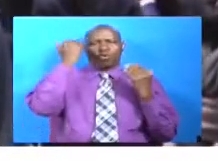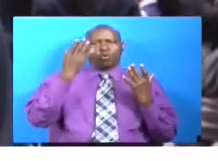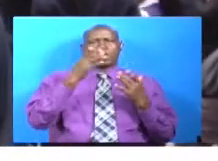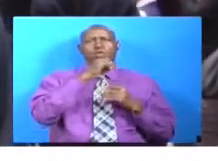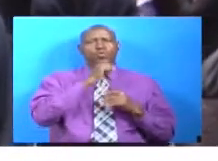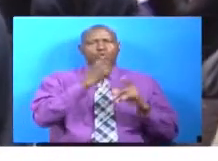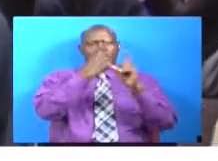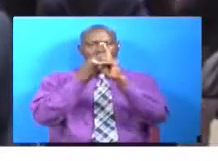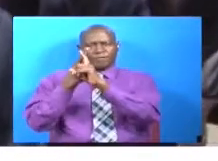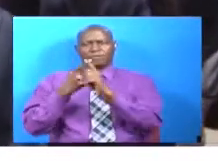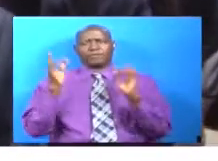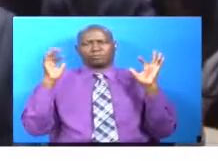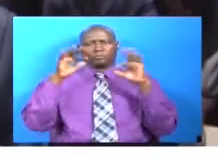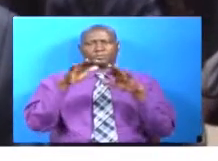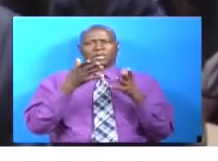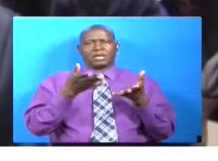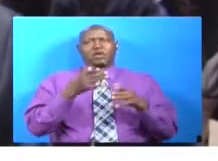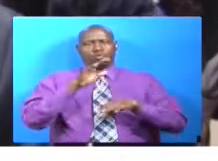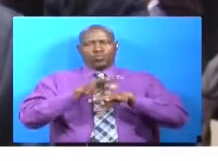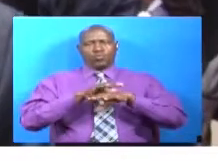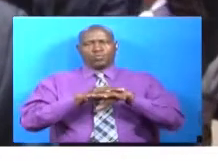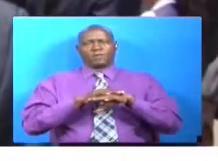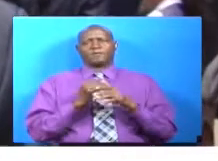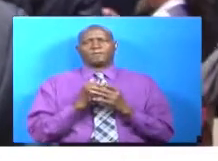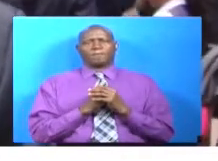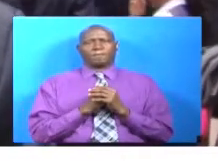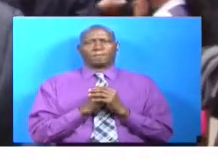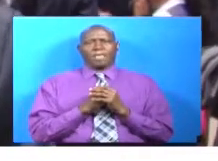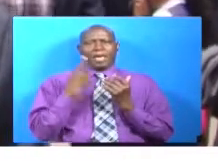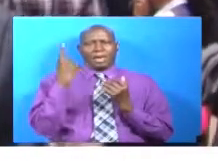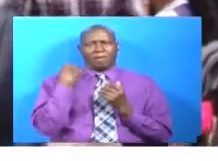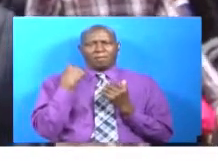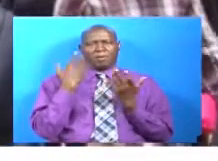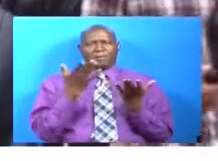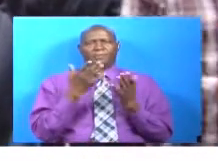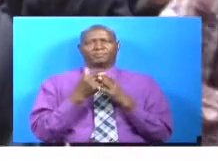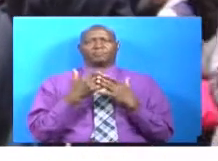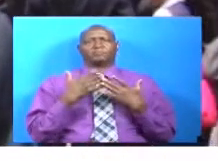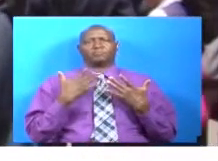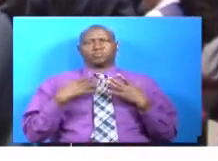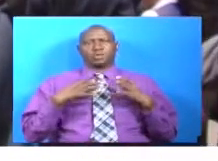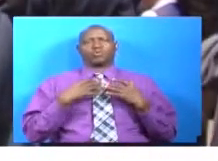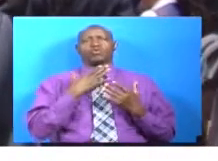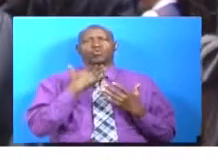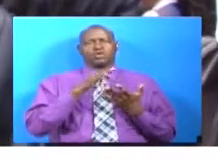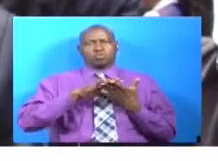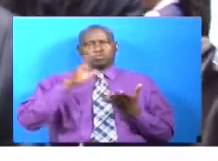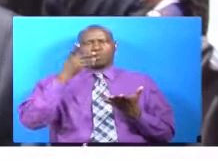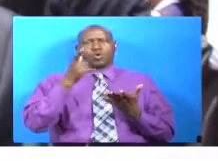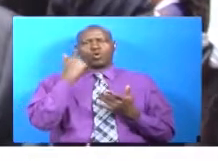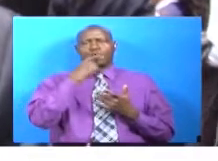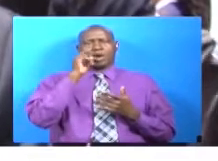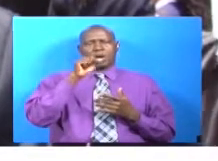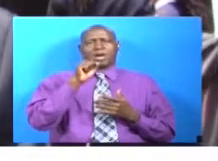hapa. I think this will be a good turnout na naona kuwa watu wanataka sana sana kuchagua ambaye atakuwa rais